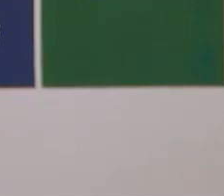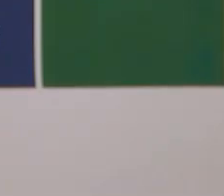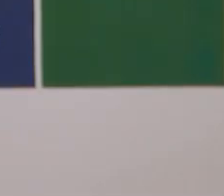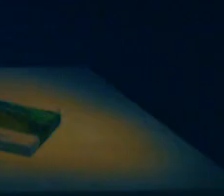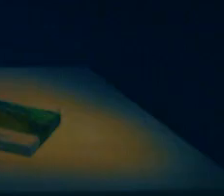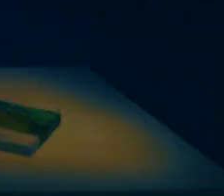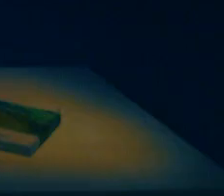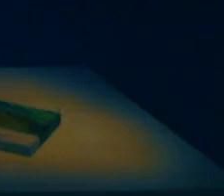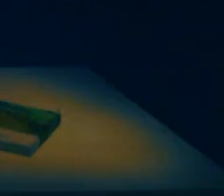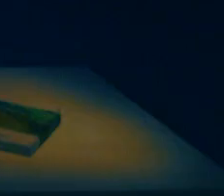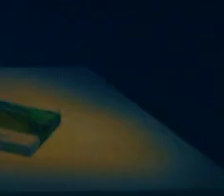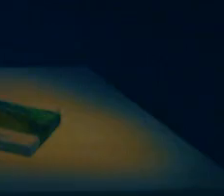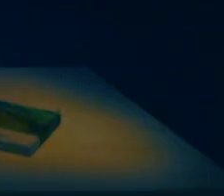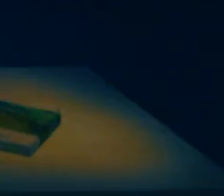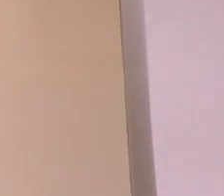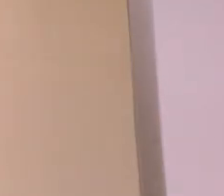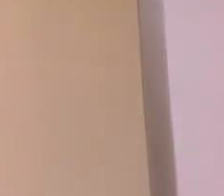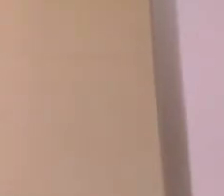Art.